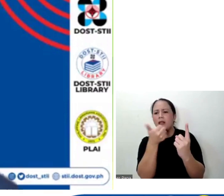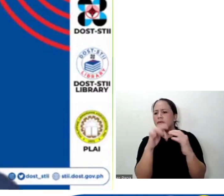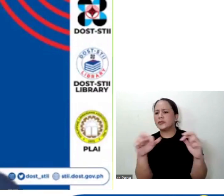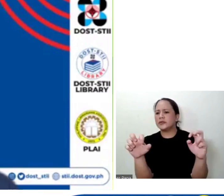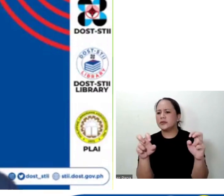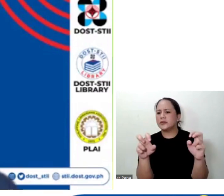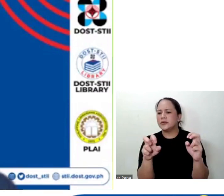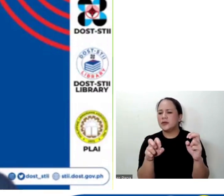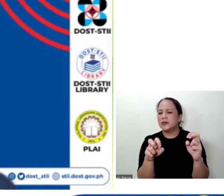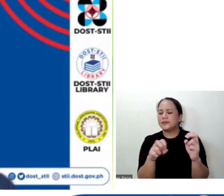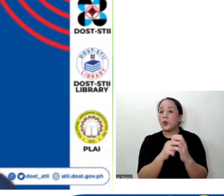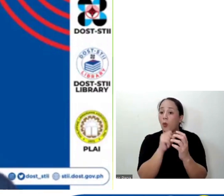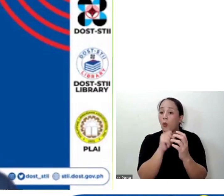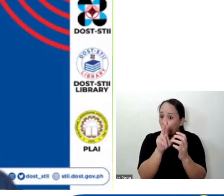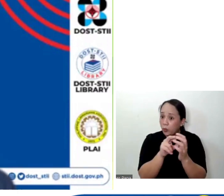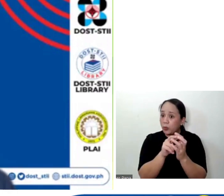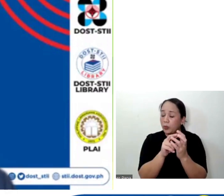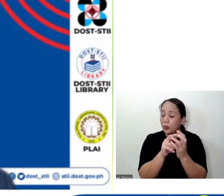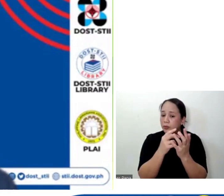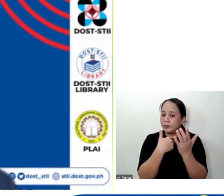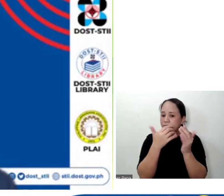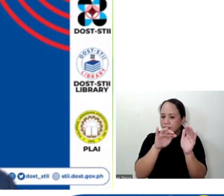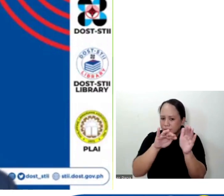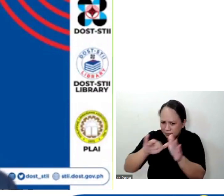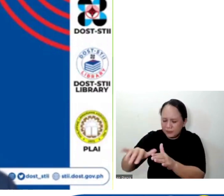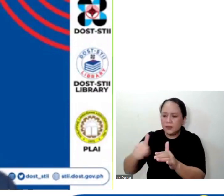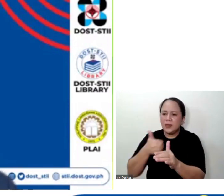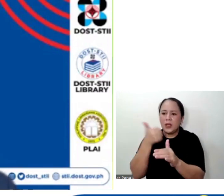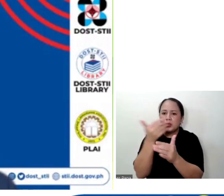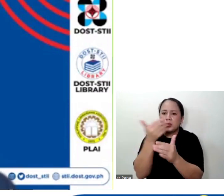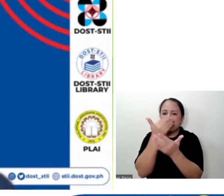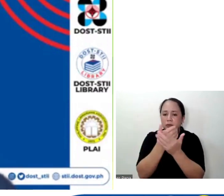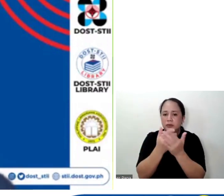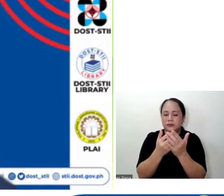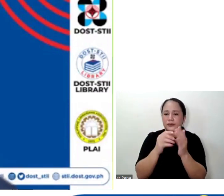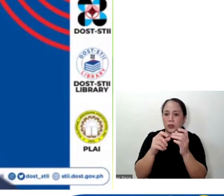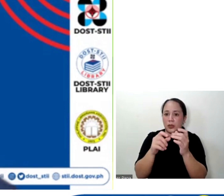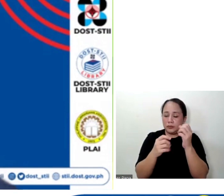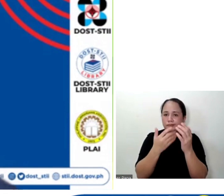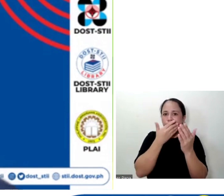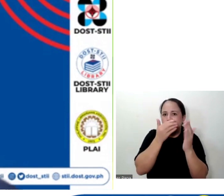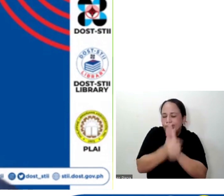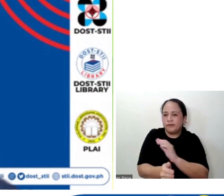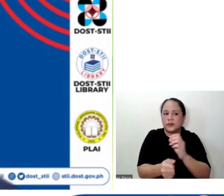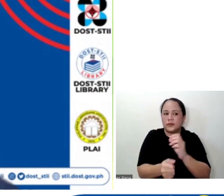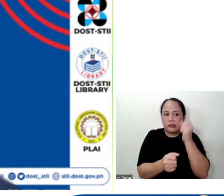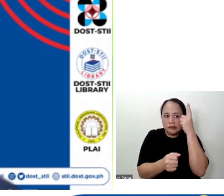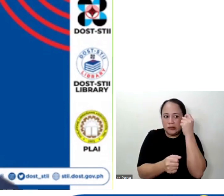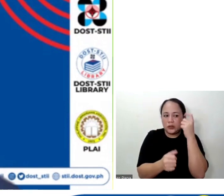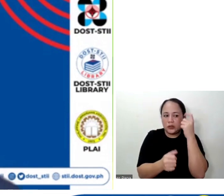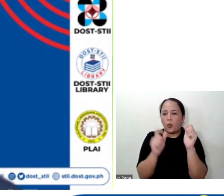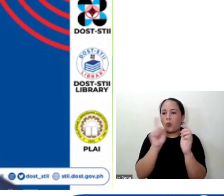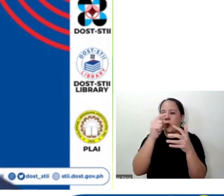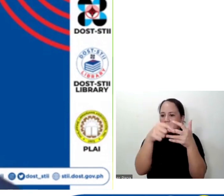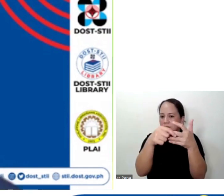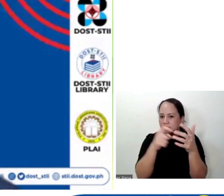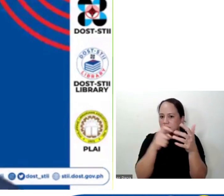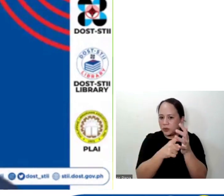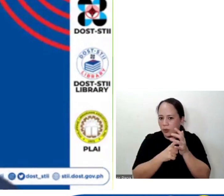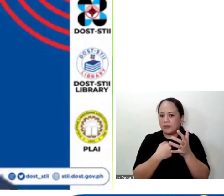All of that on top of a good understanding of what are the requirements of government